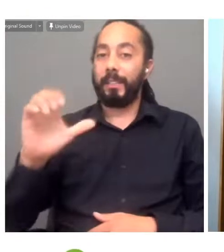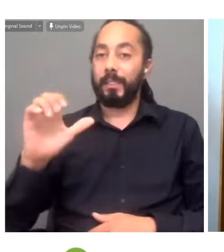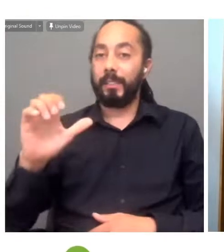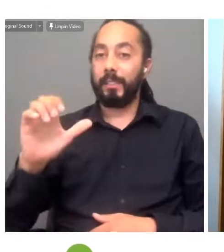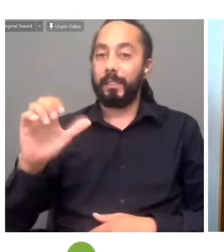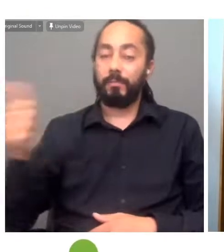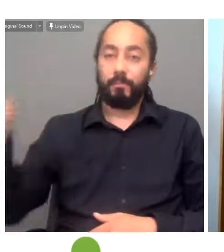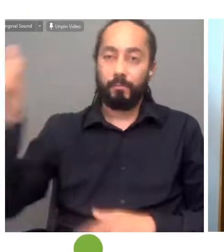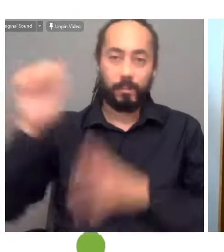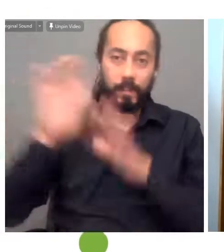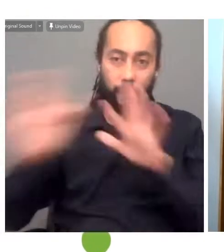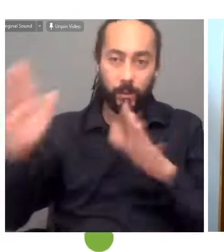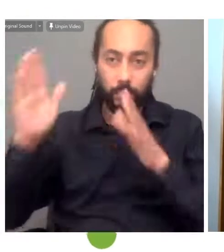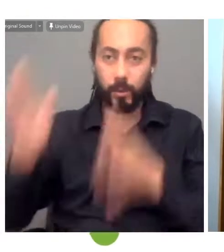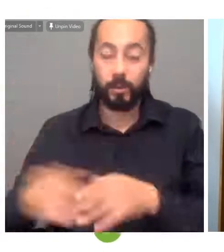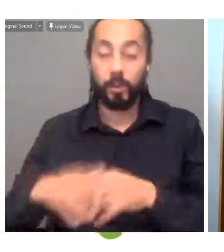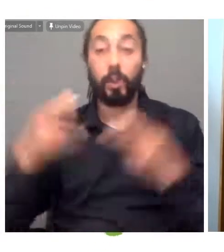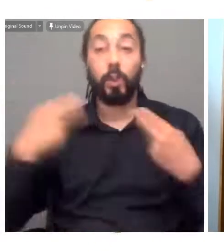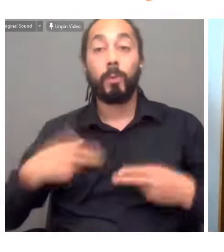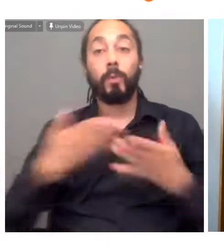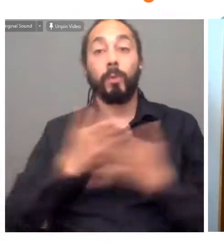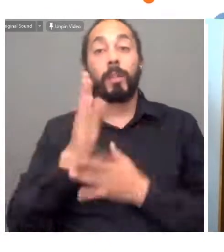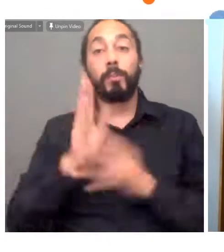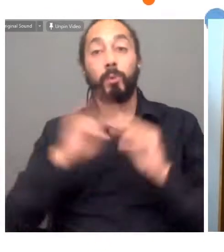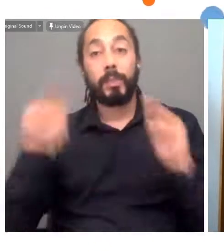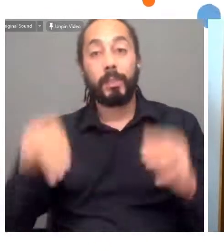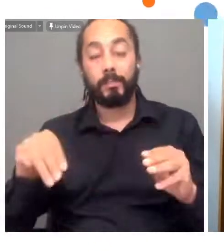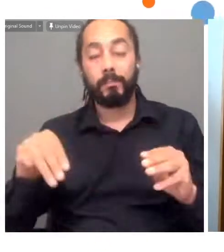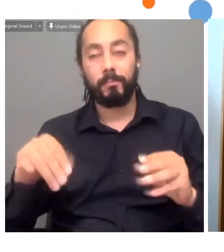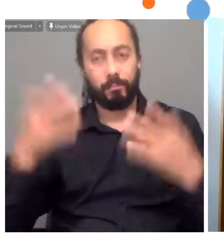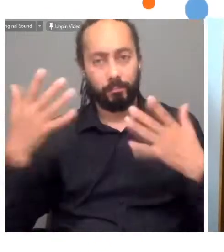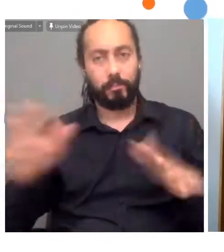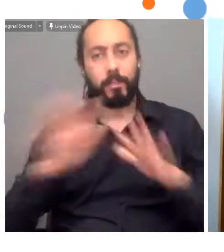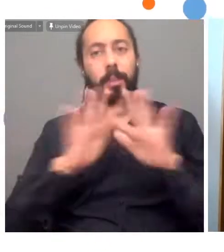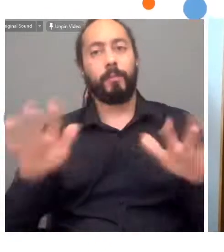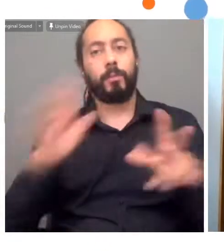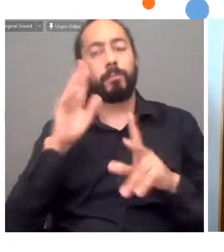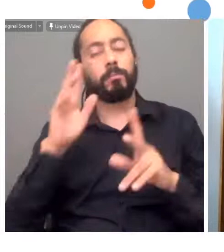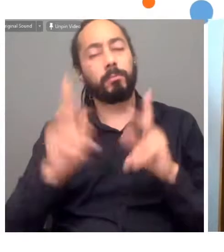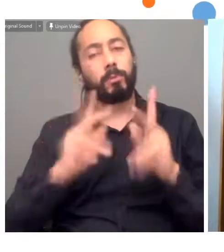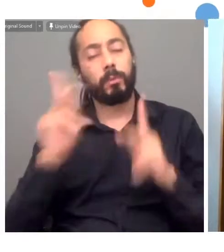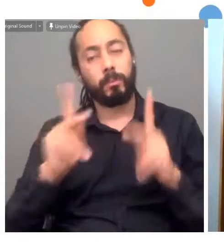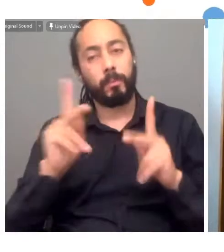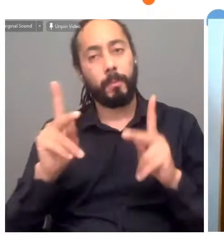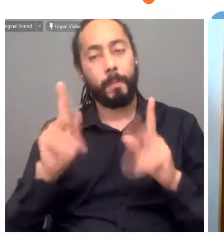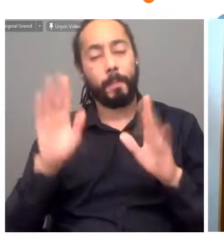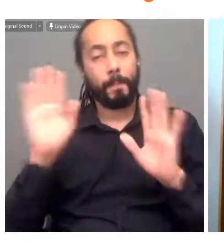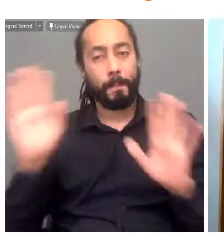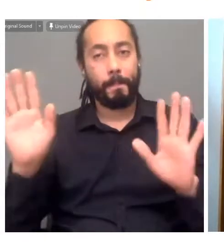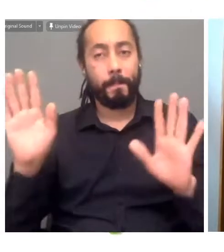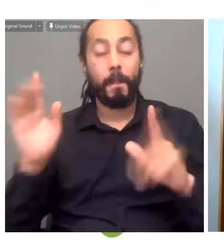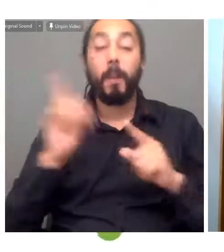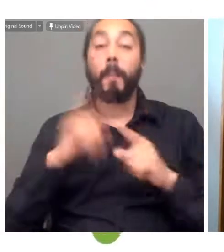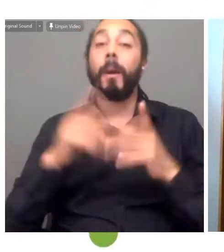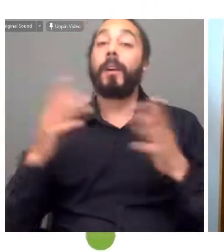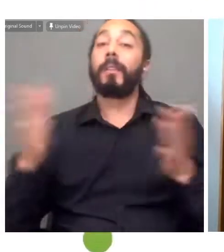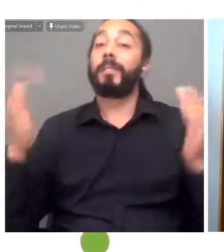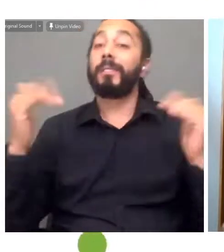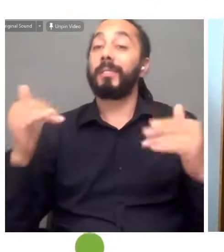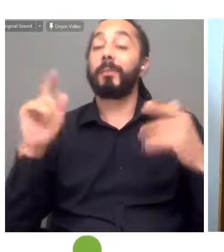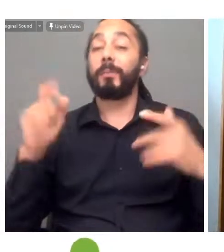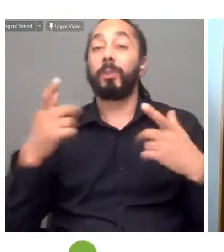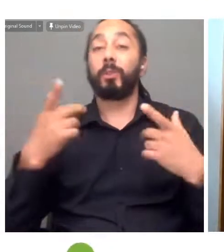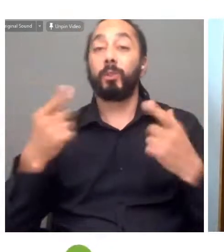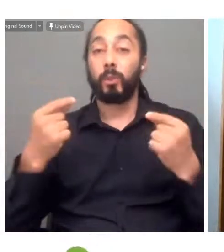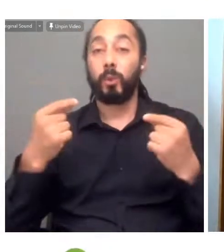that's one component. But the second component is we have to put our money where our mouth is. So there needs to be, and we are